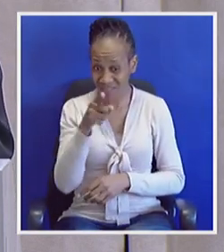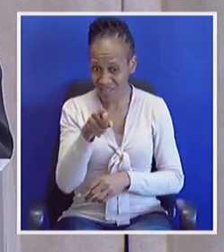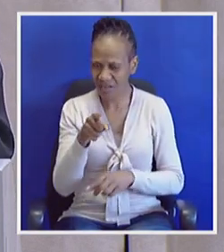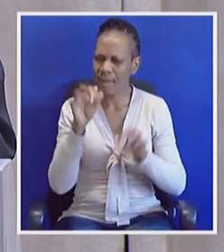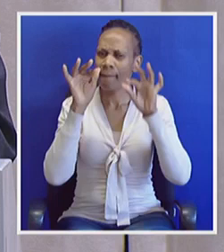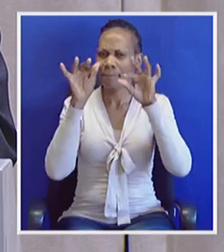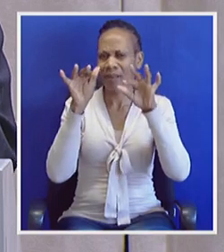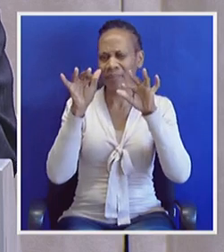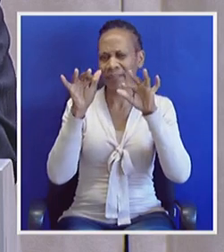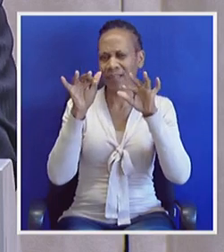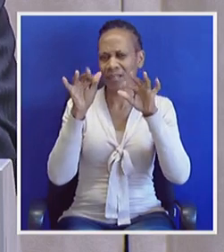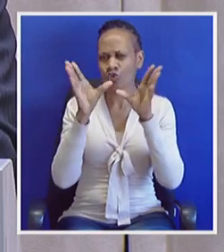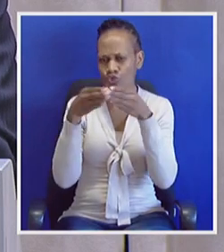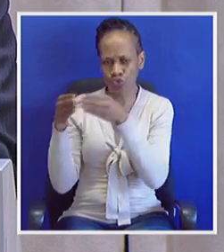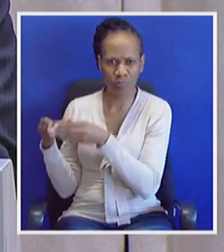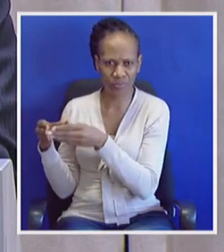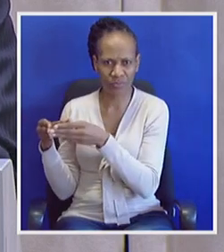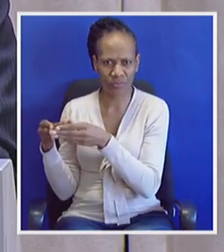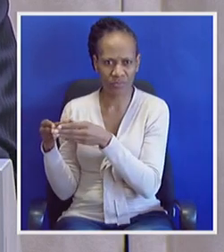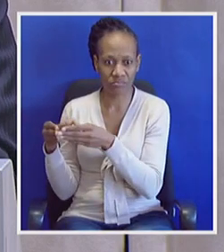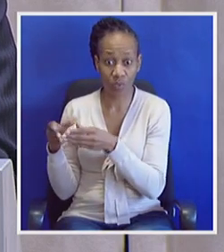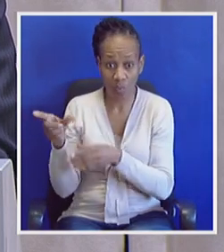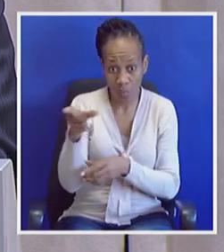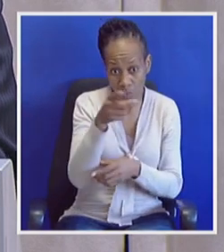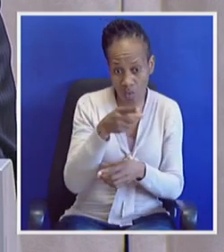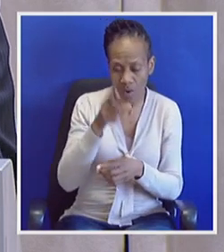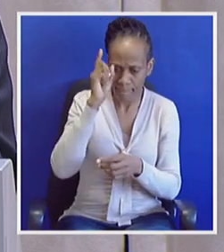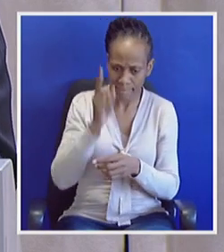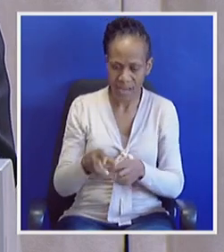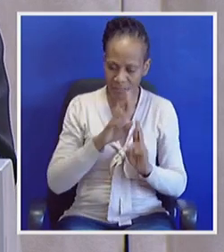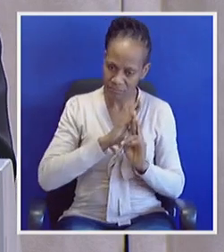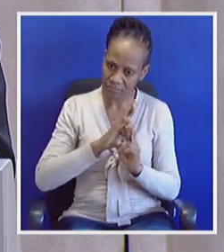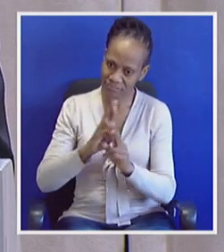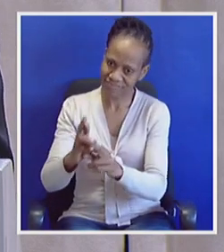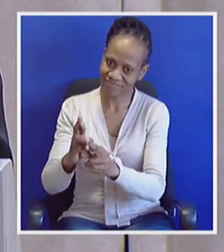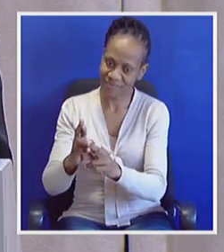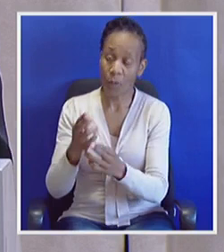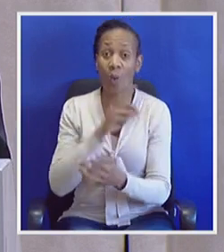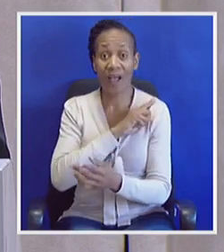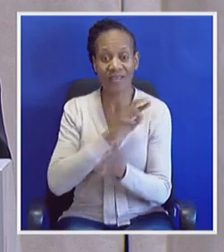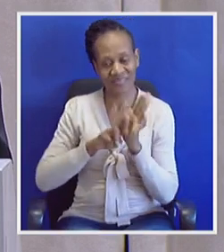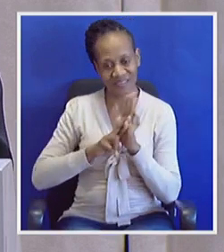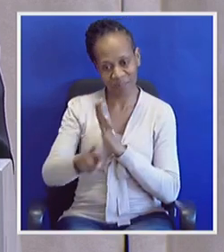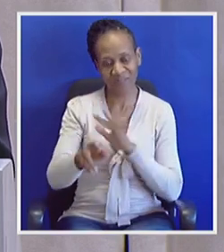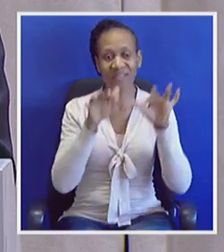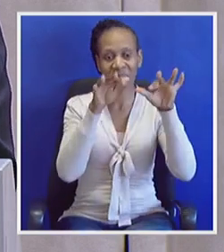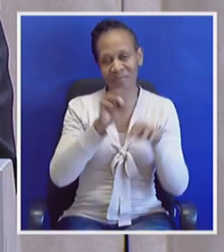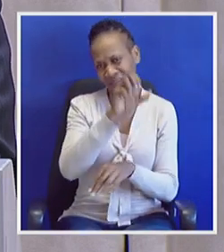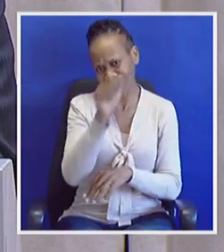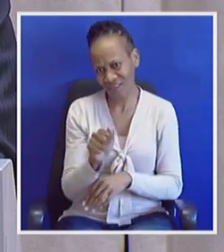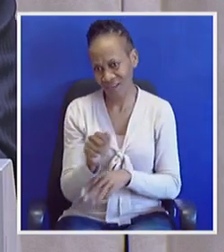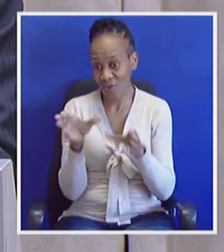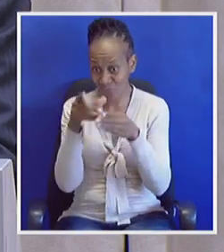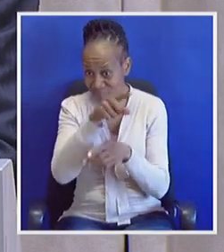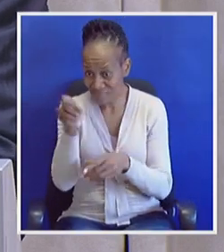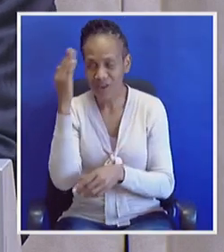themselves, and in the end, they are accountable to the people of our country, and they know that the work that